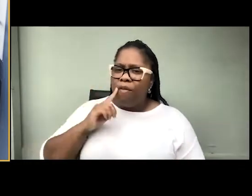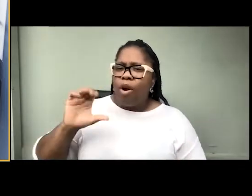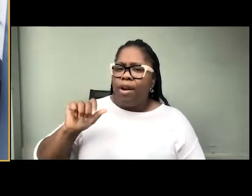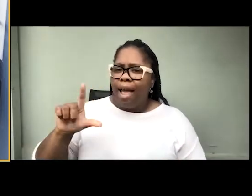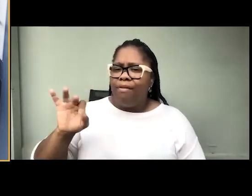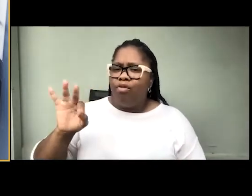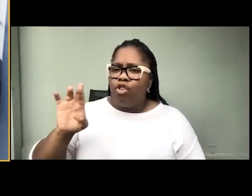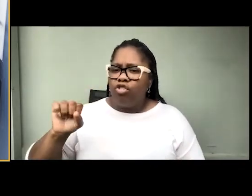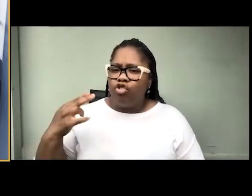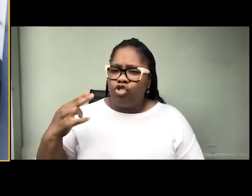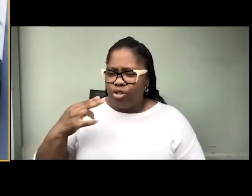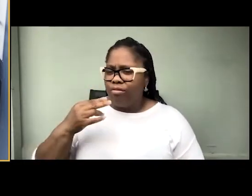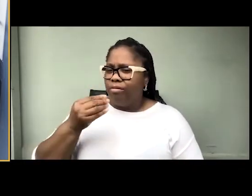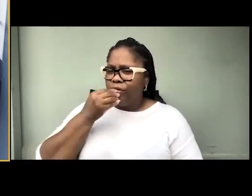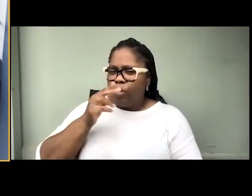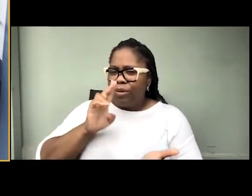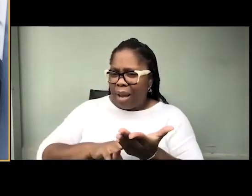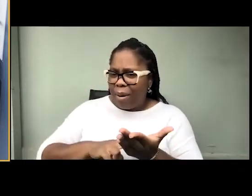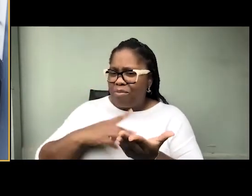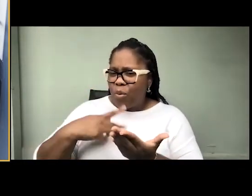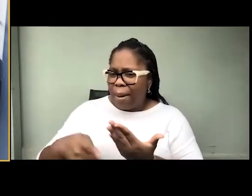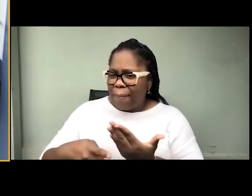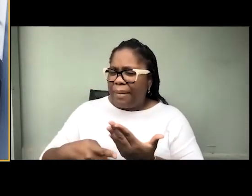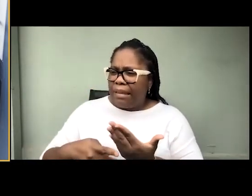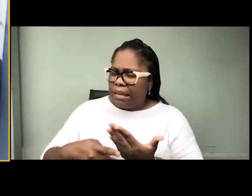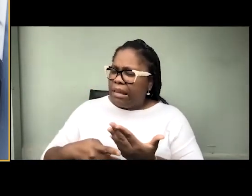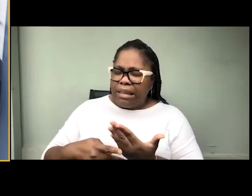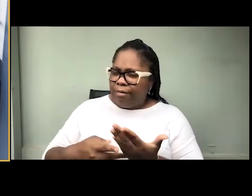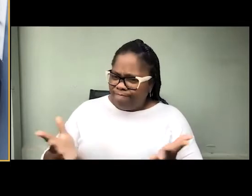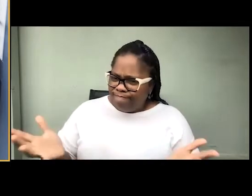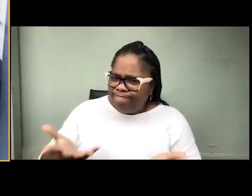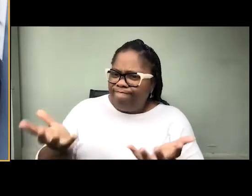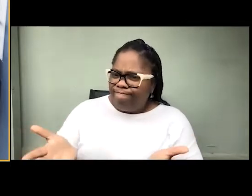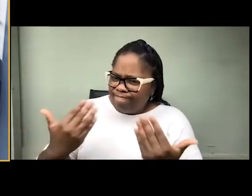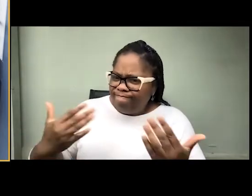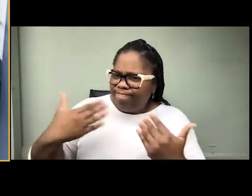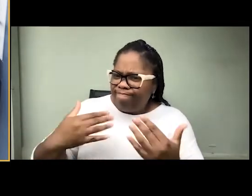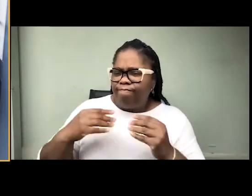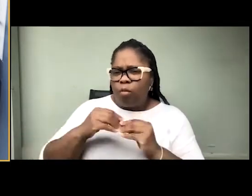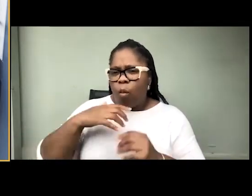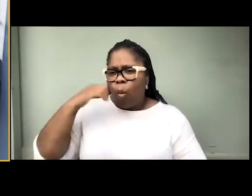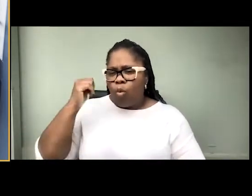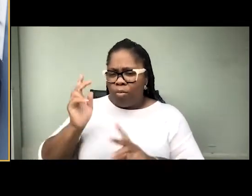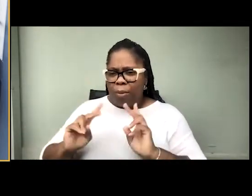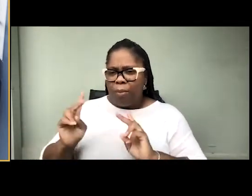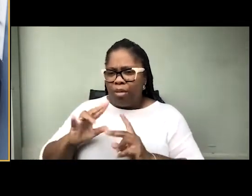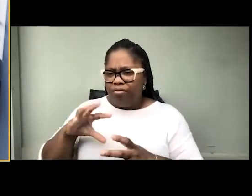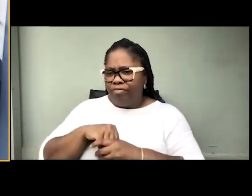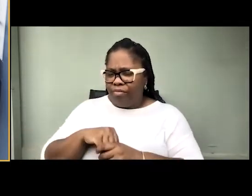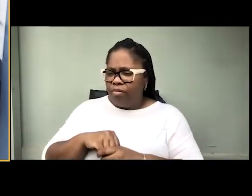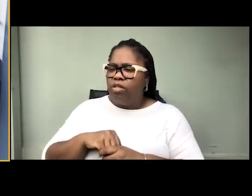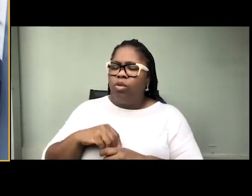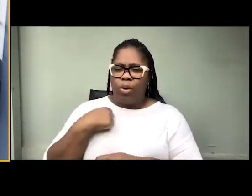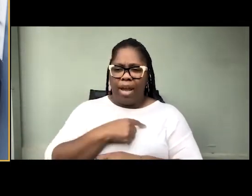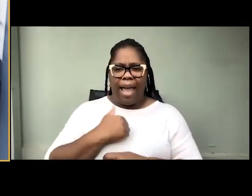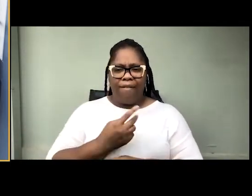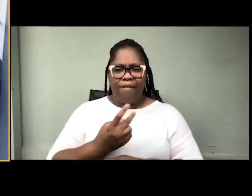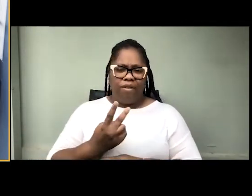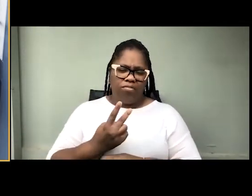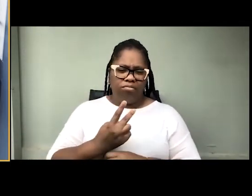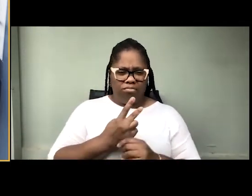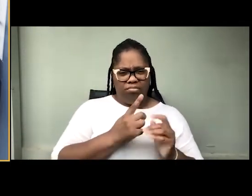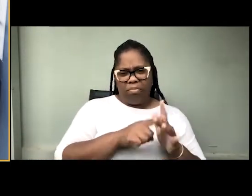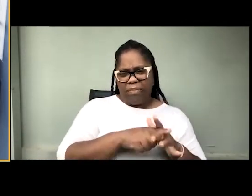And we're seeing some great progress there. And there are some initiatives for the first 2 years, and they'll be